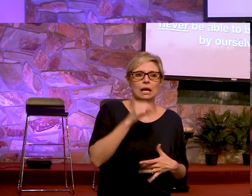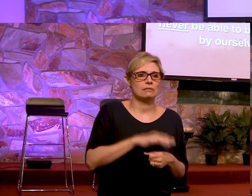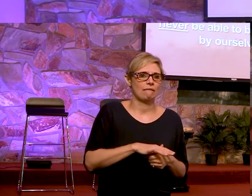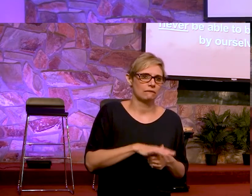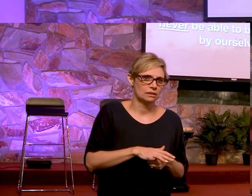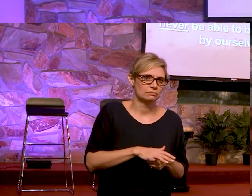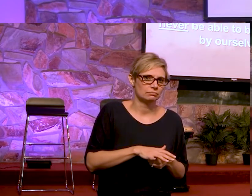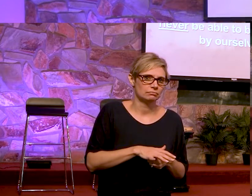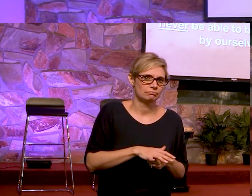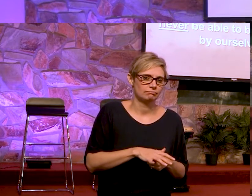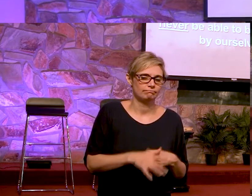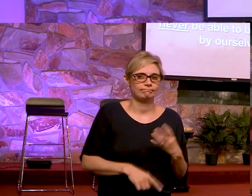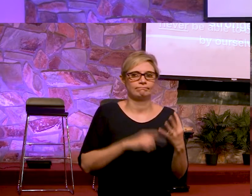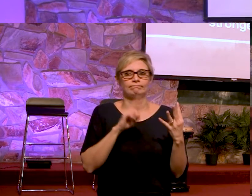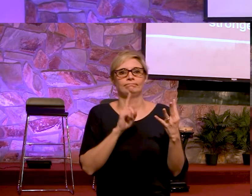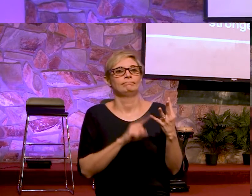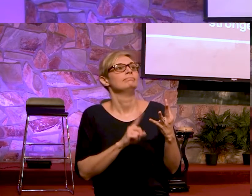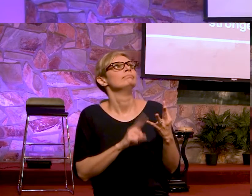Fourthly,